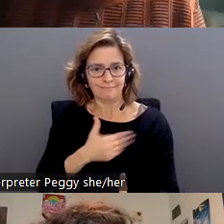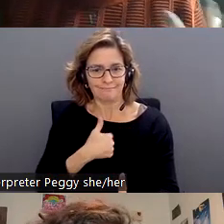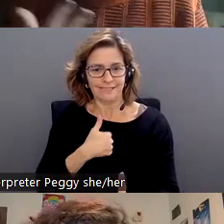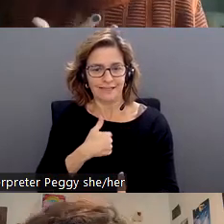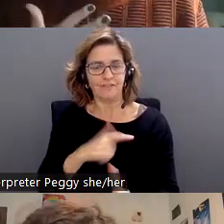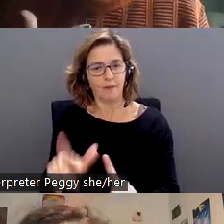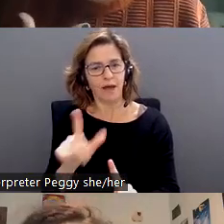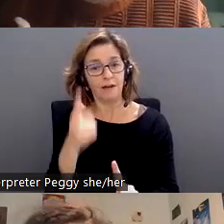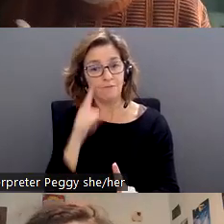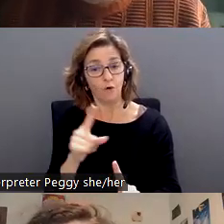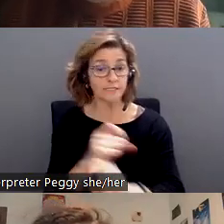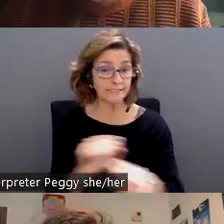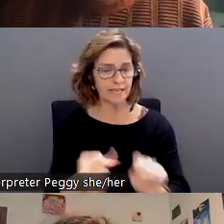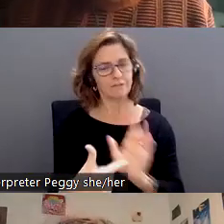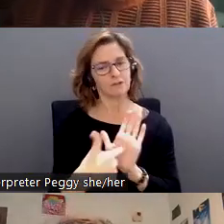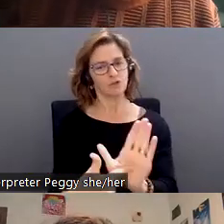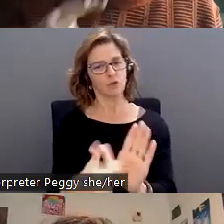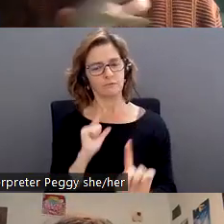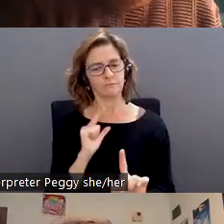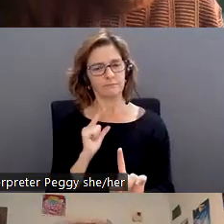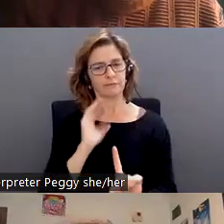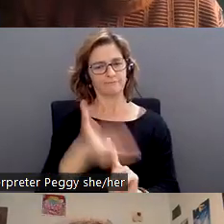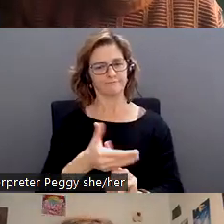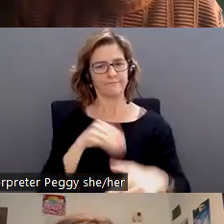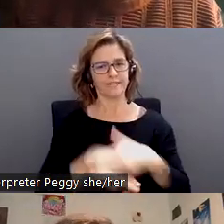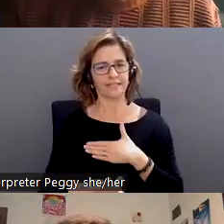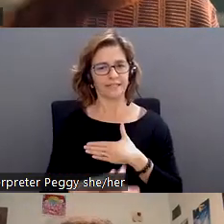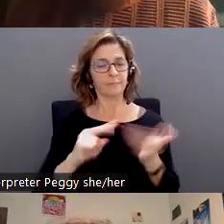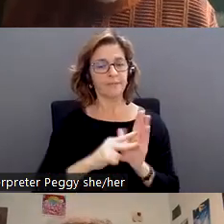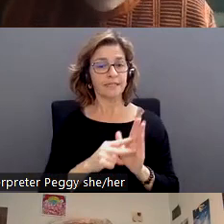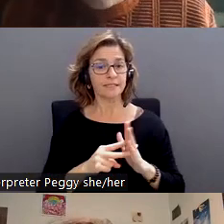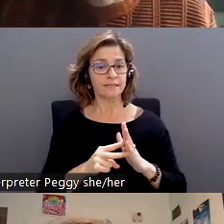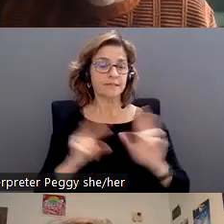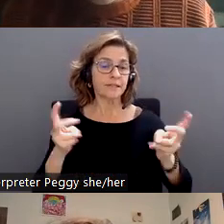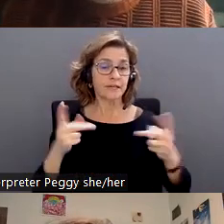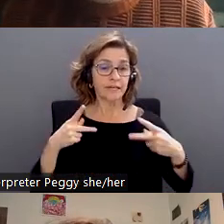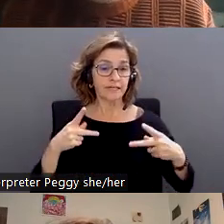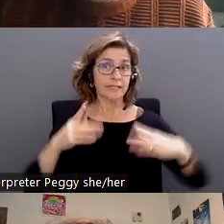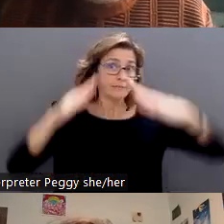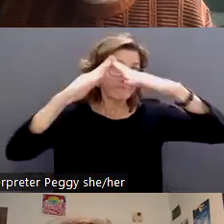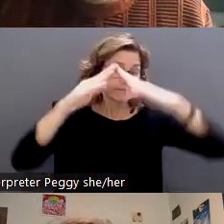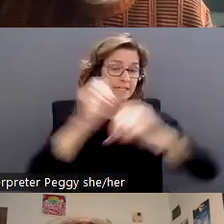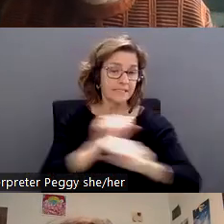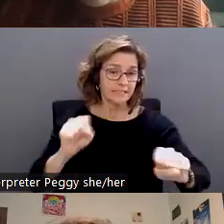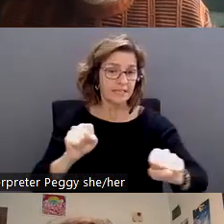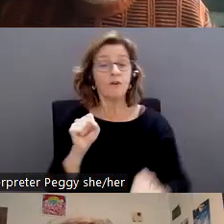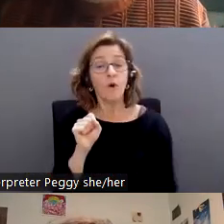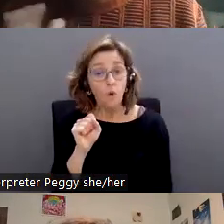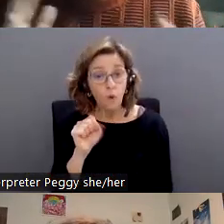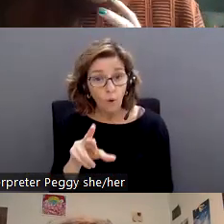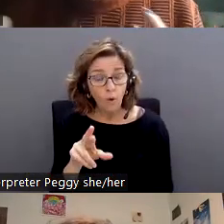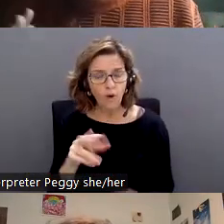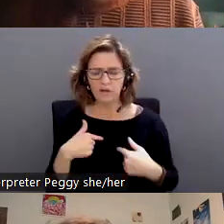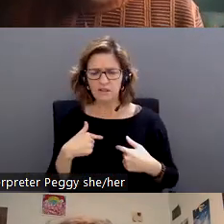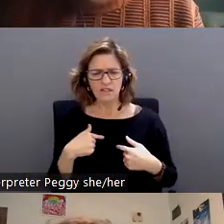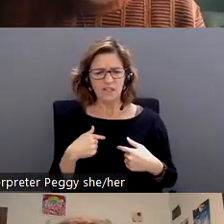kind of conceal myself and stay protected, or stay out of the shelter system altogether. You know,